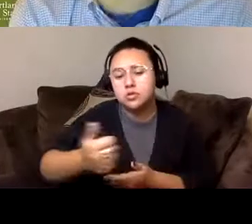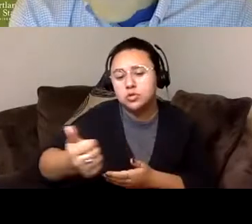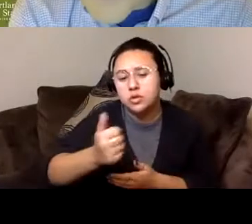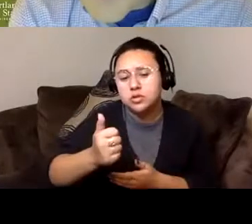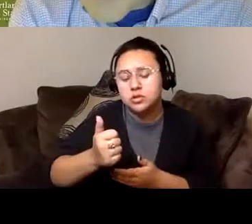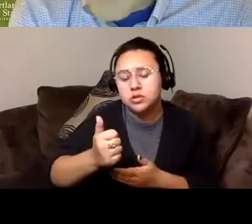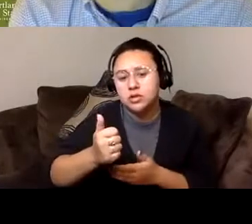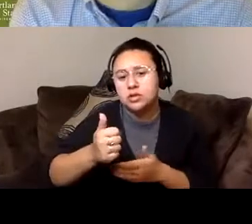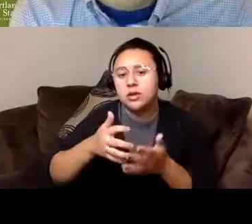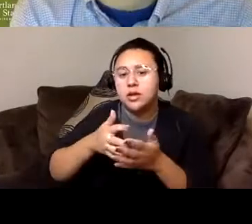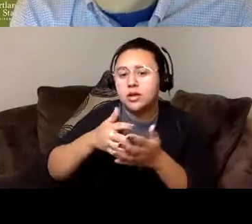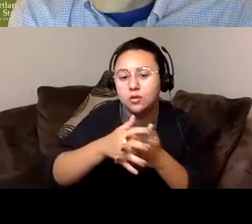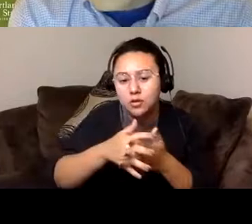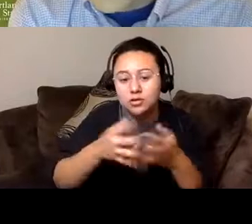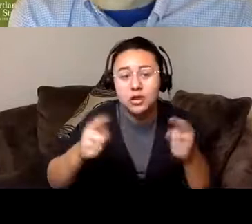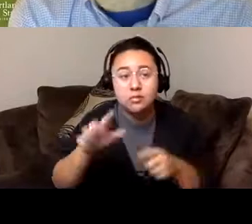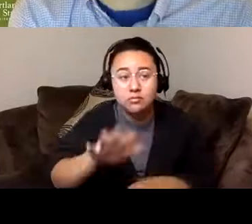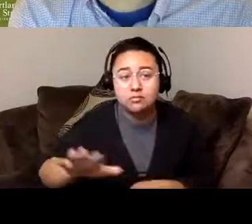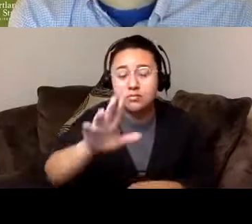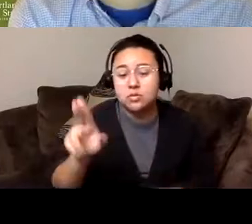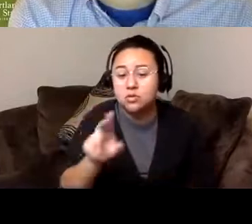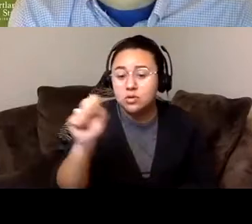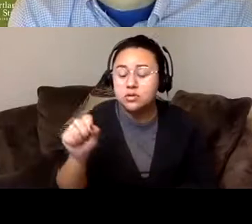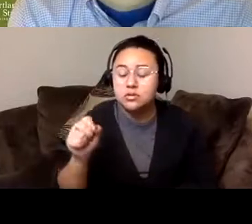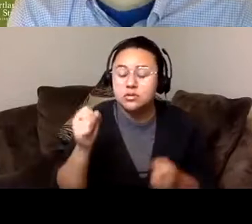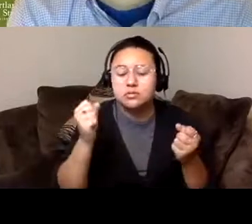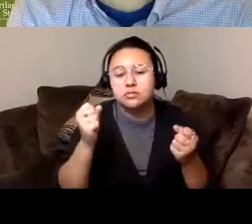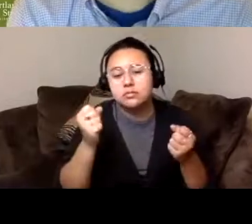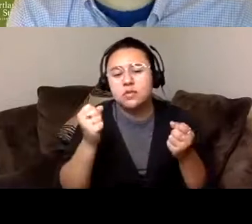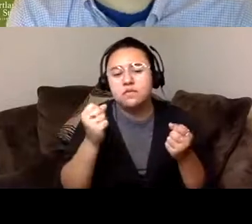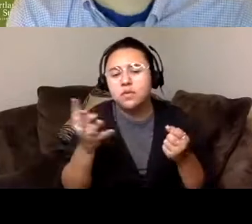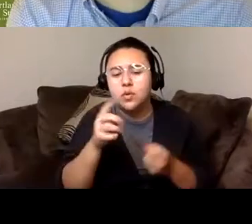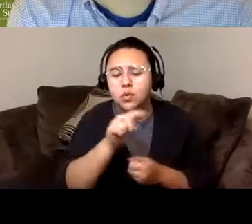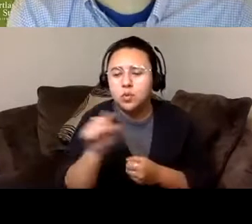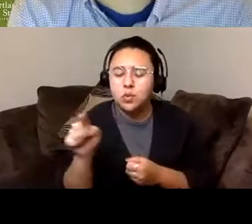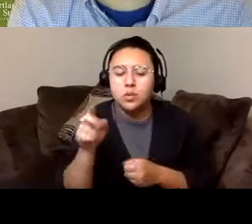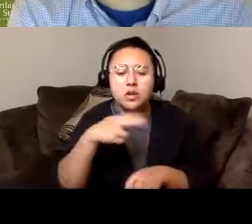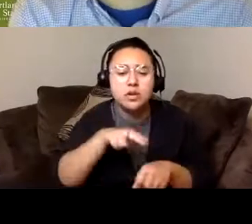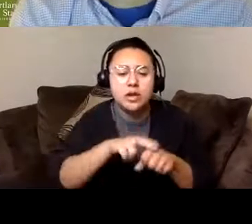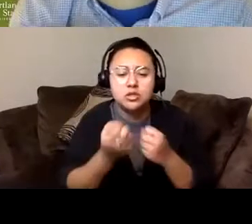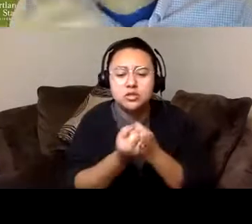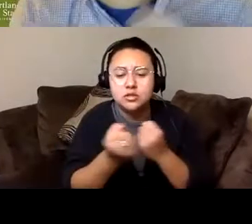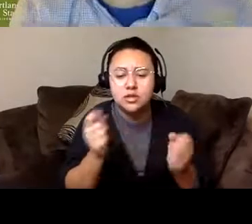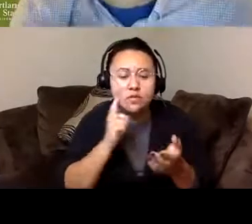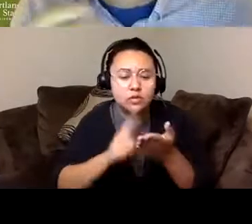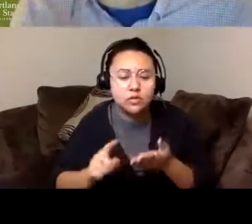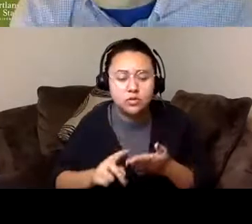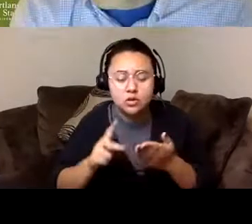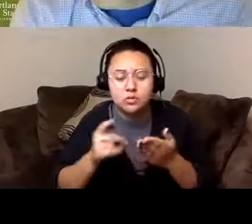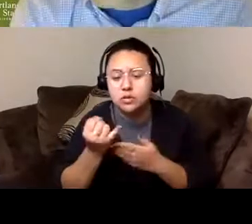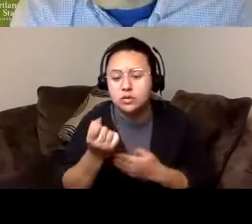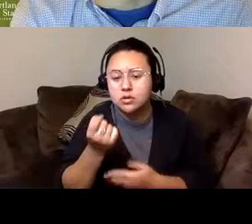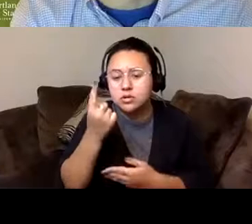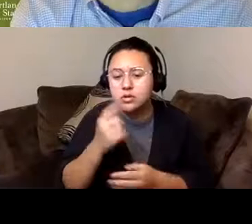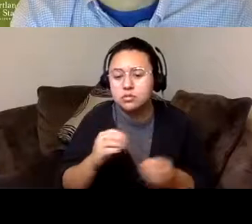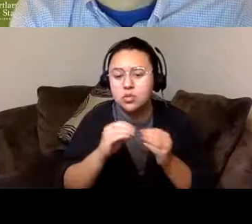country. There are a couple really big national safety research projects going on to kind of understand the